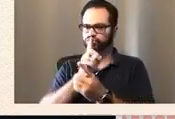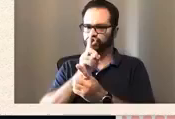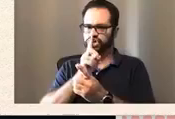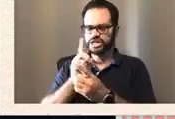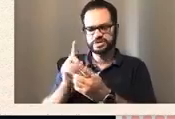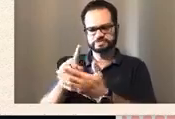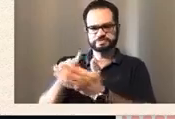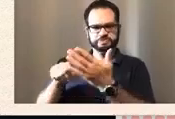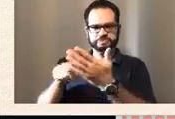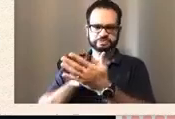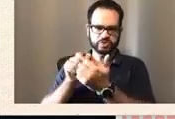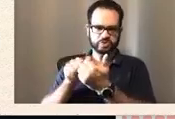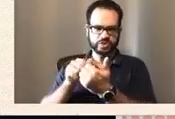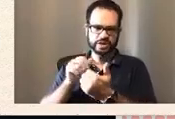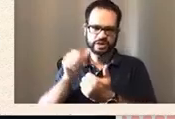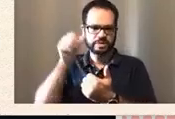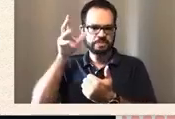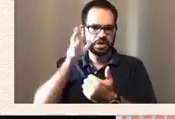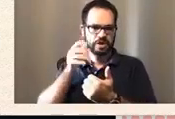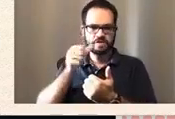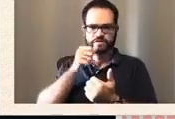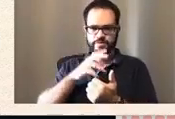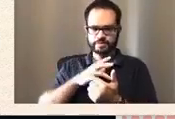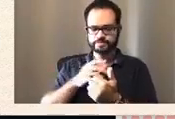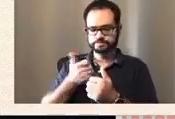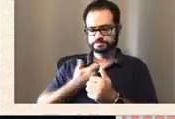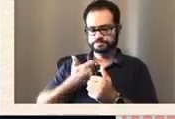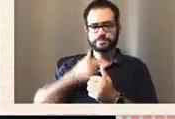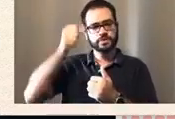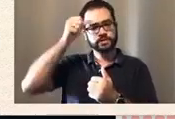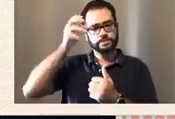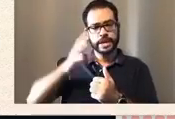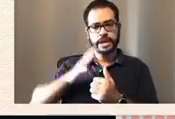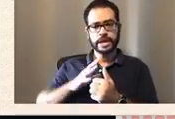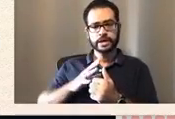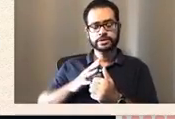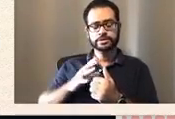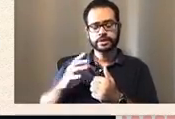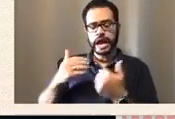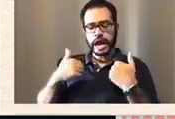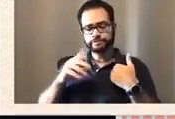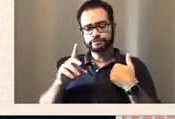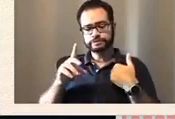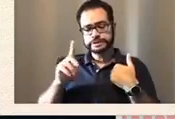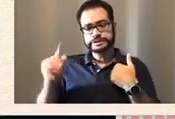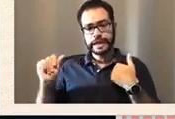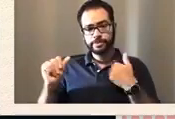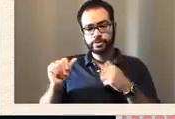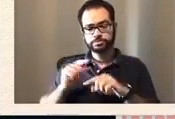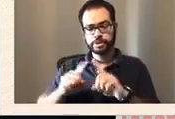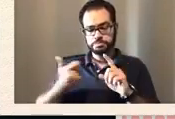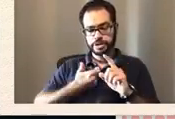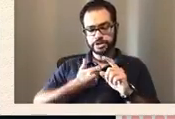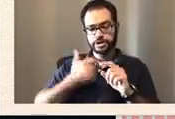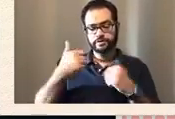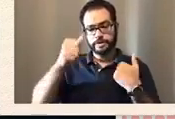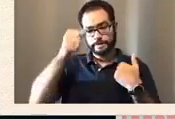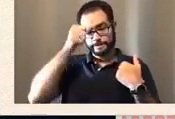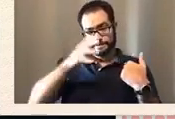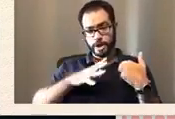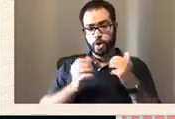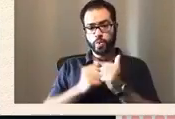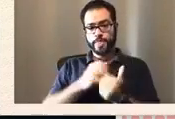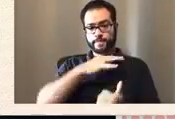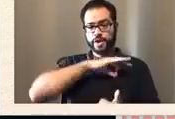a male with male privilege, although I was disabled, I didn't totally realize until